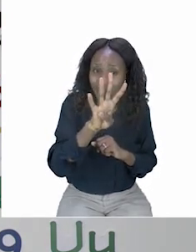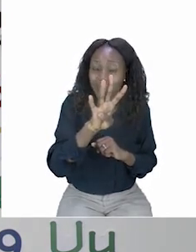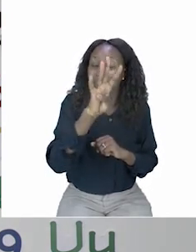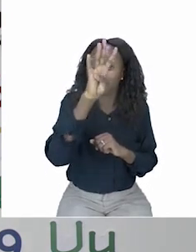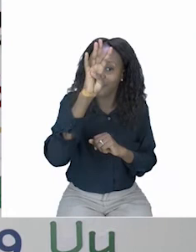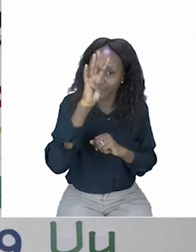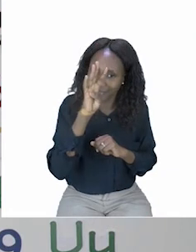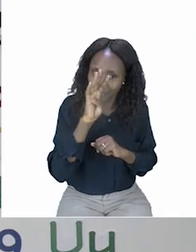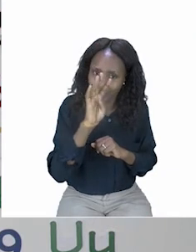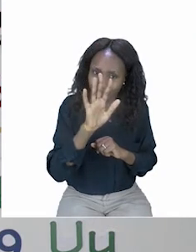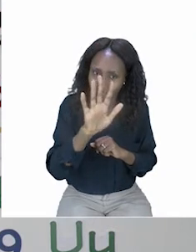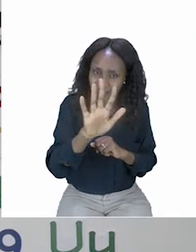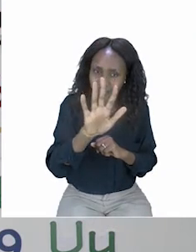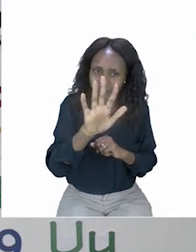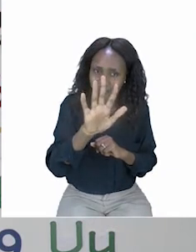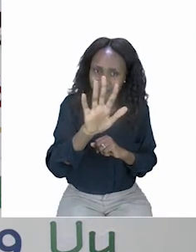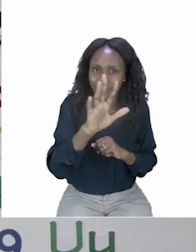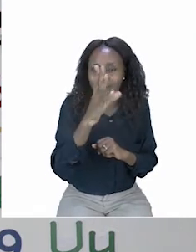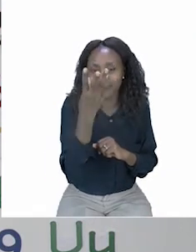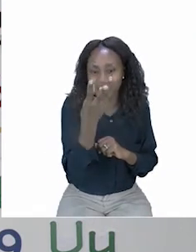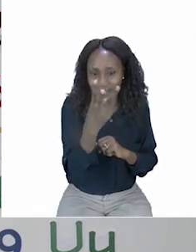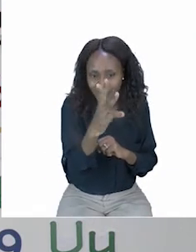count together. 5,